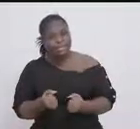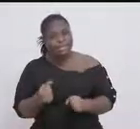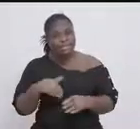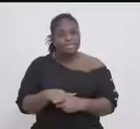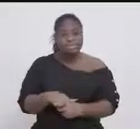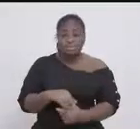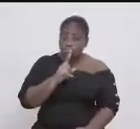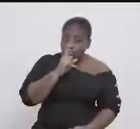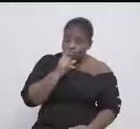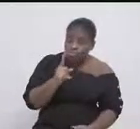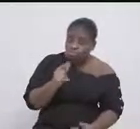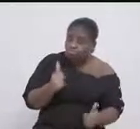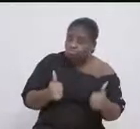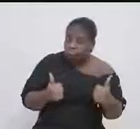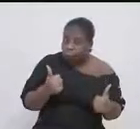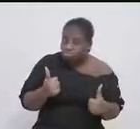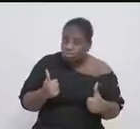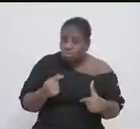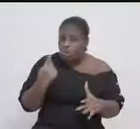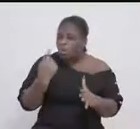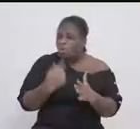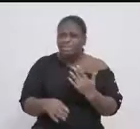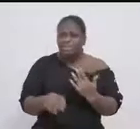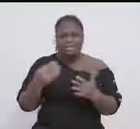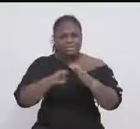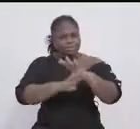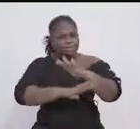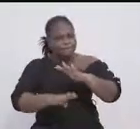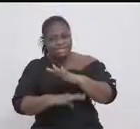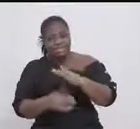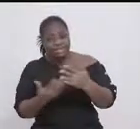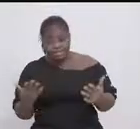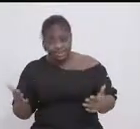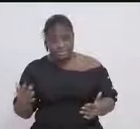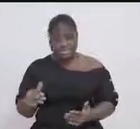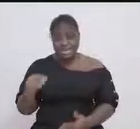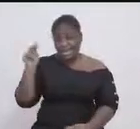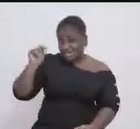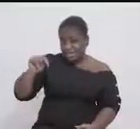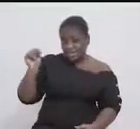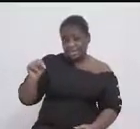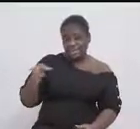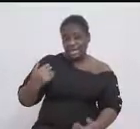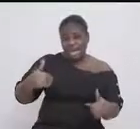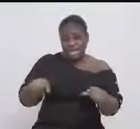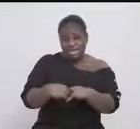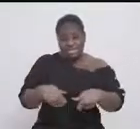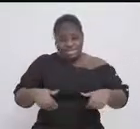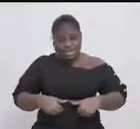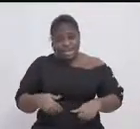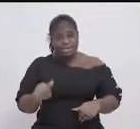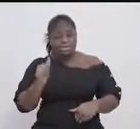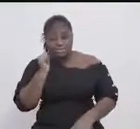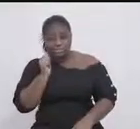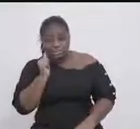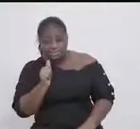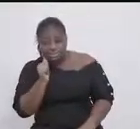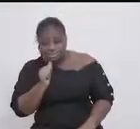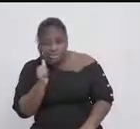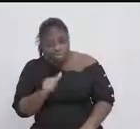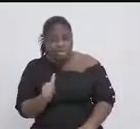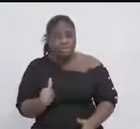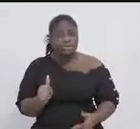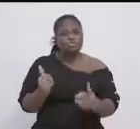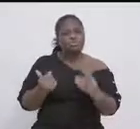Is this true? What are the basic things I need as a young child or as a girl or whoever